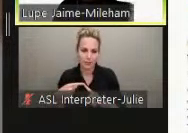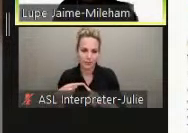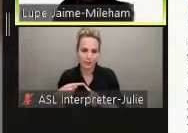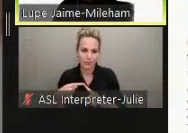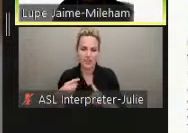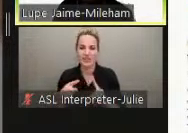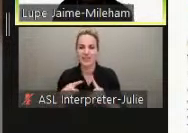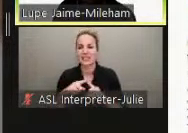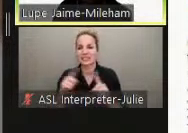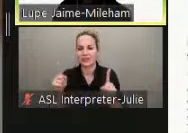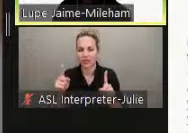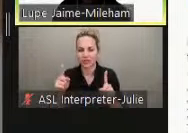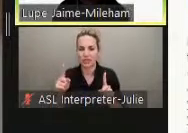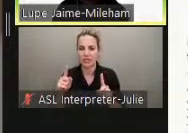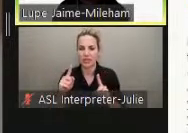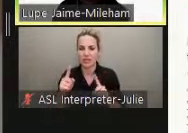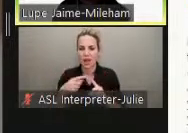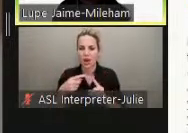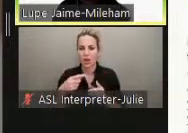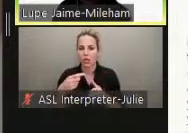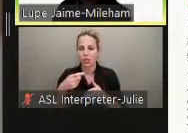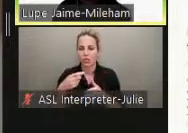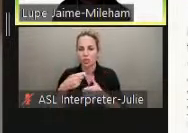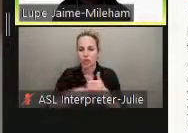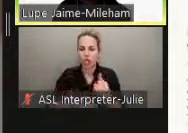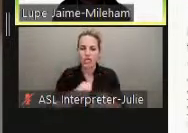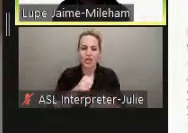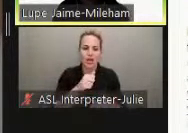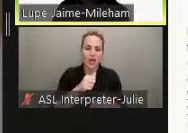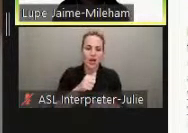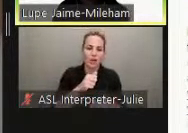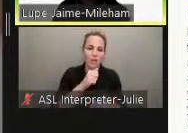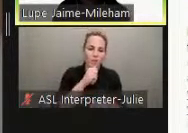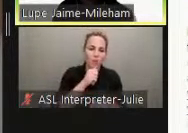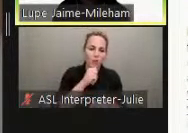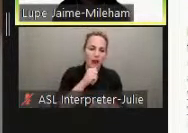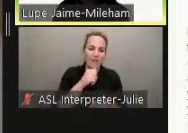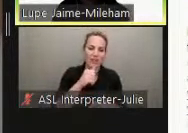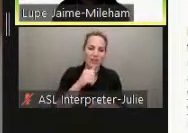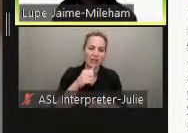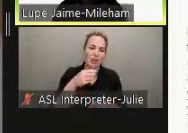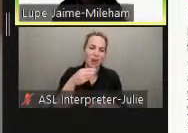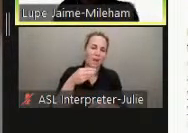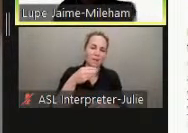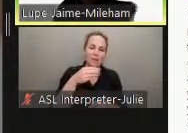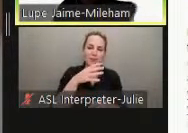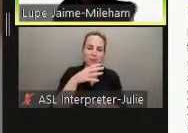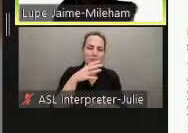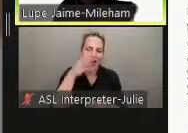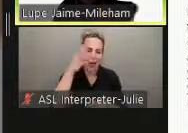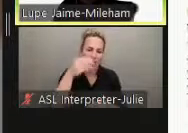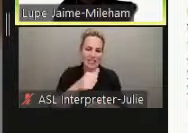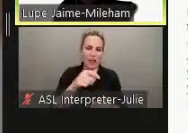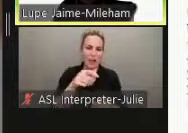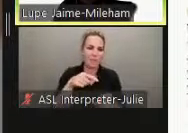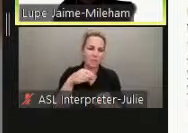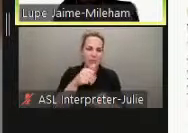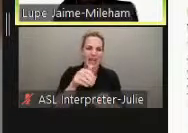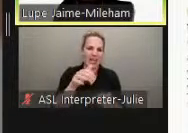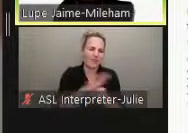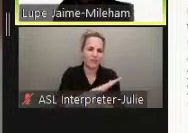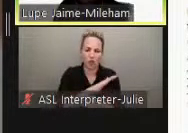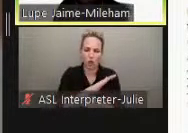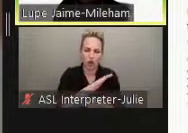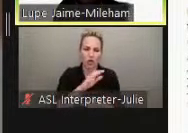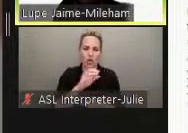the difference in regards to charging a private pay parent that pays full tuition versus a family on